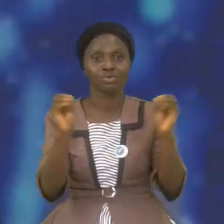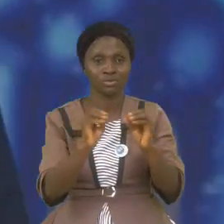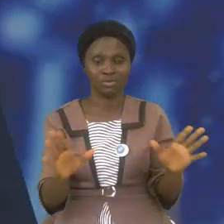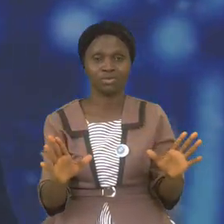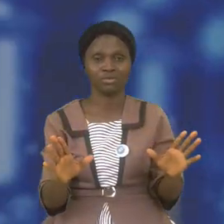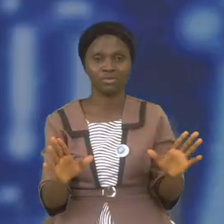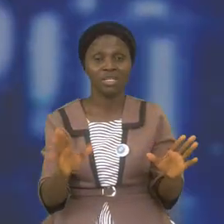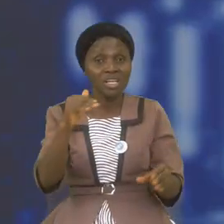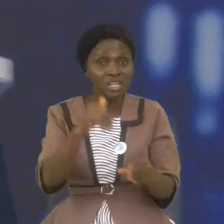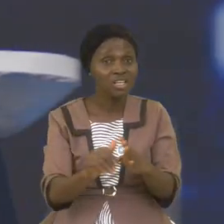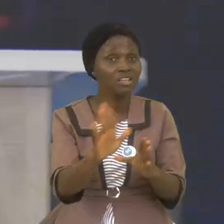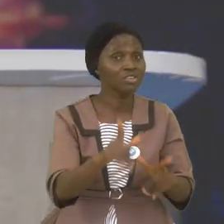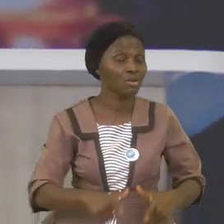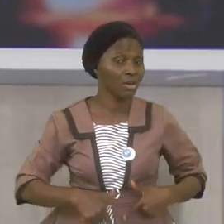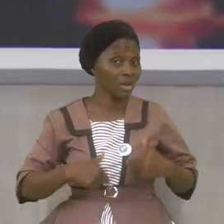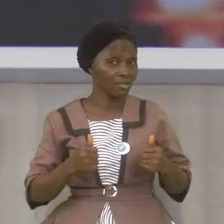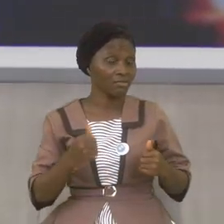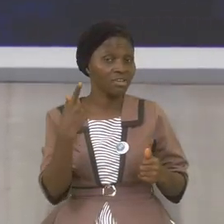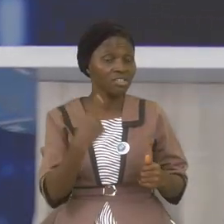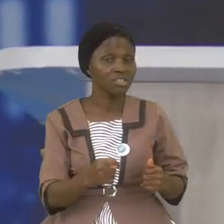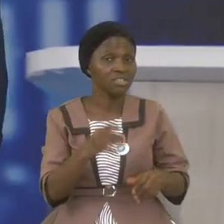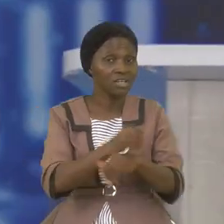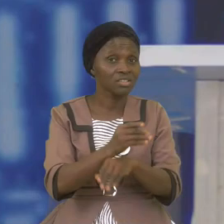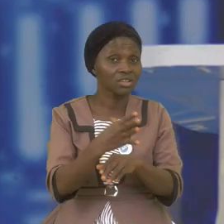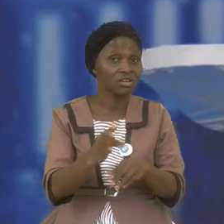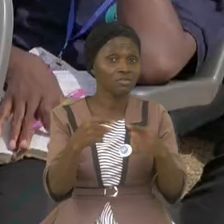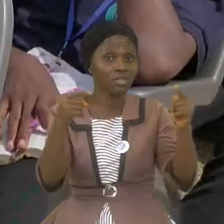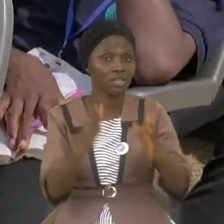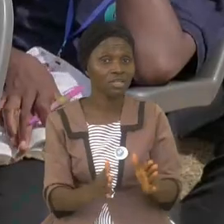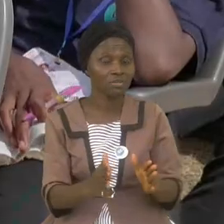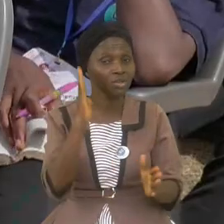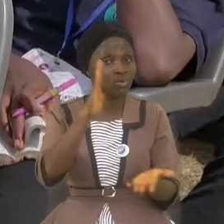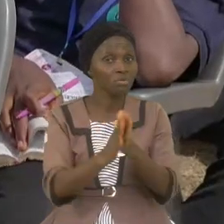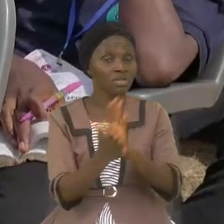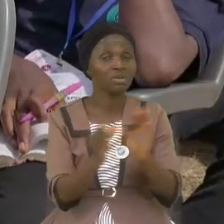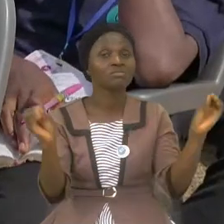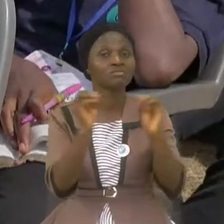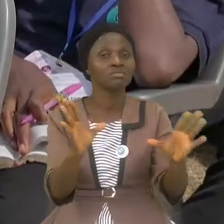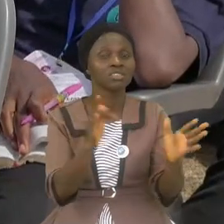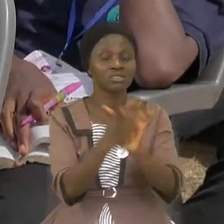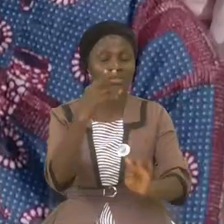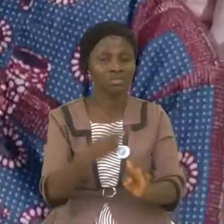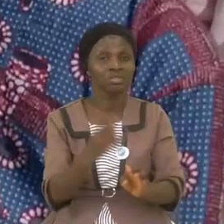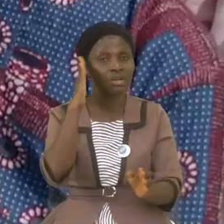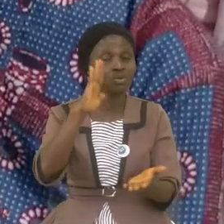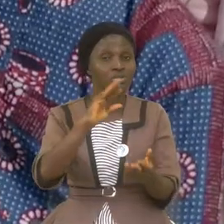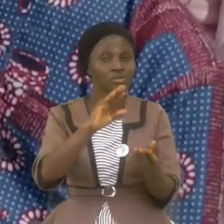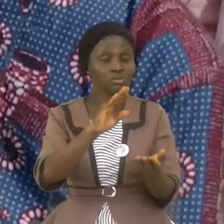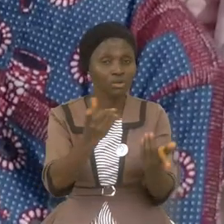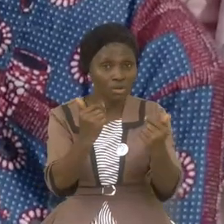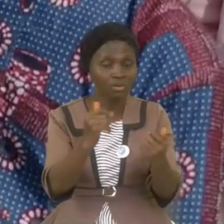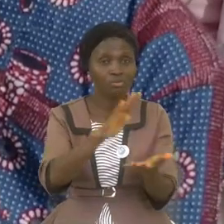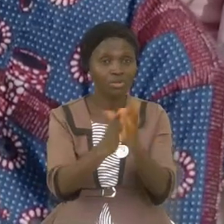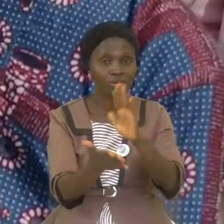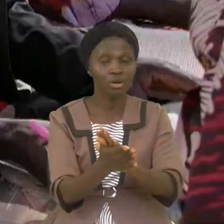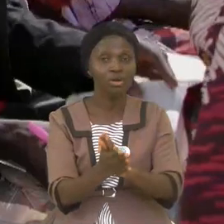life, the counsel of the heathen will come to naught. Amen. Will come to zero. Amen. I said